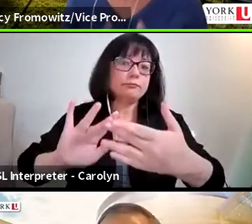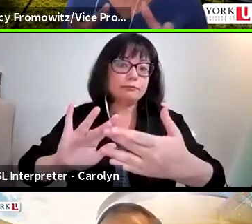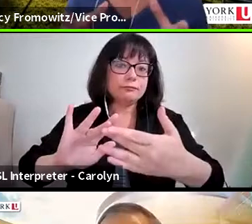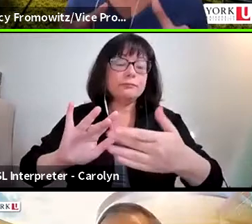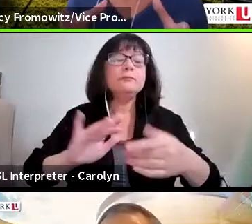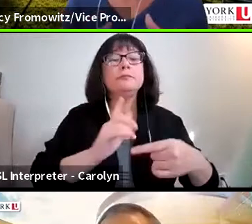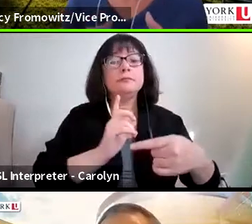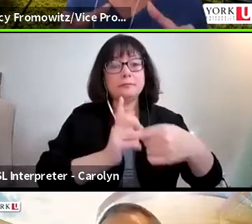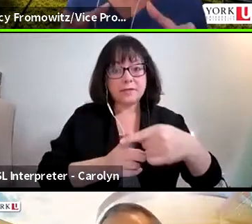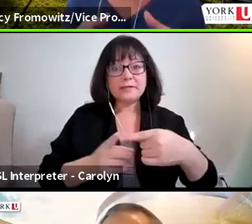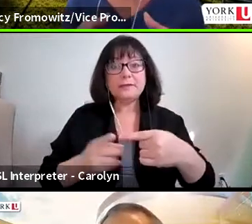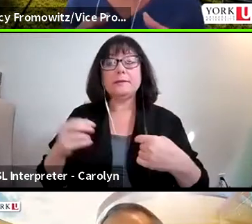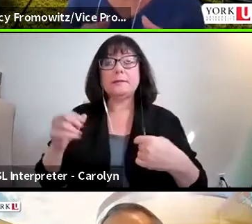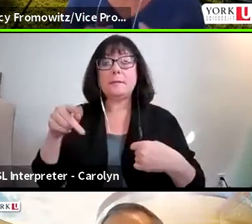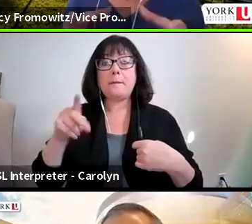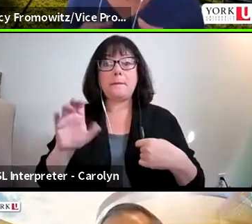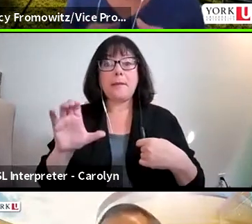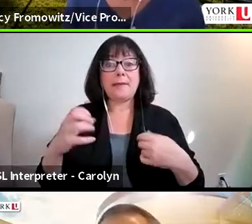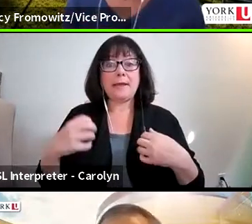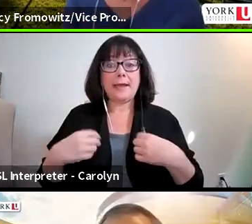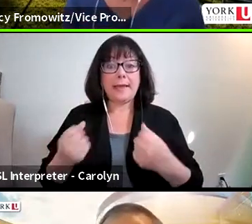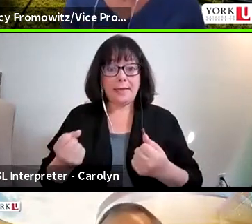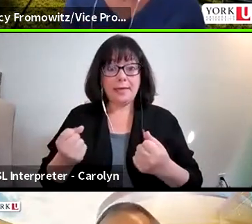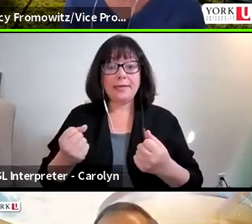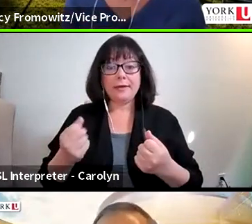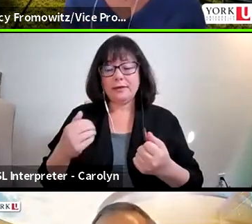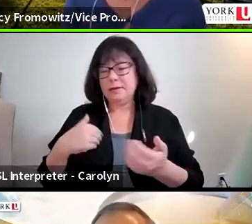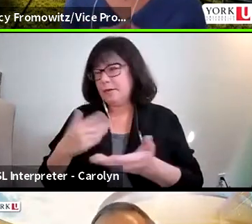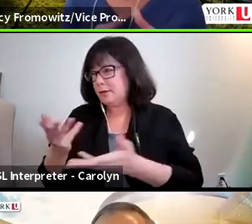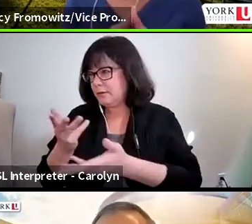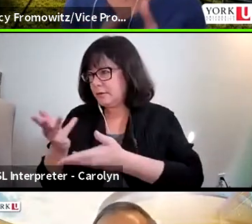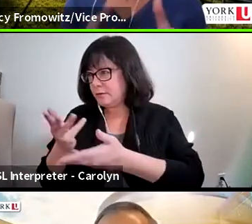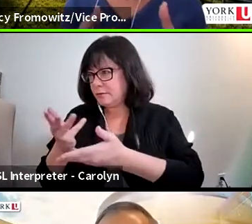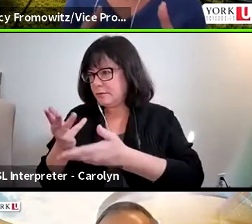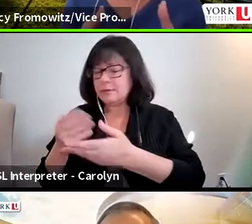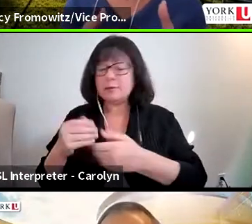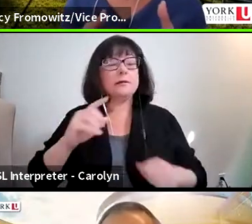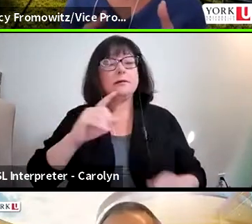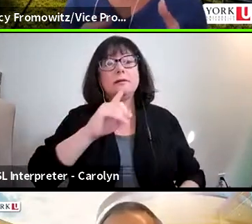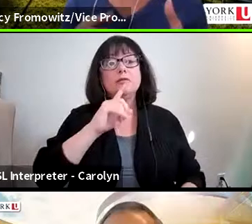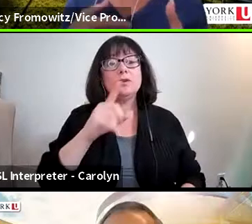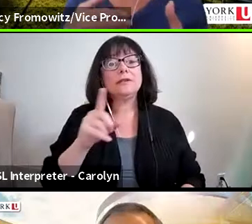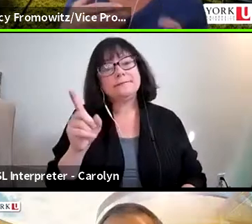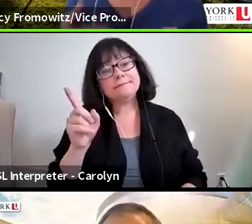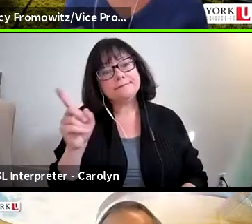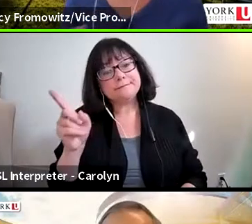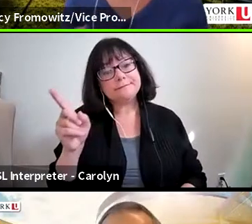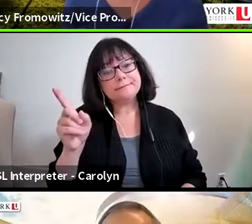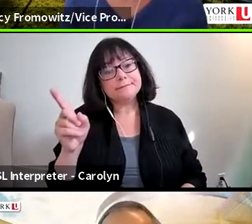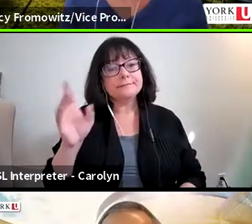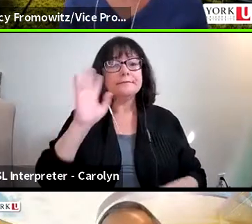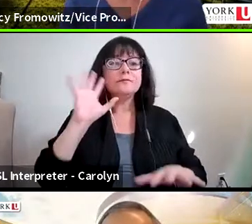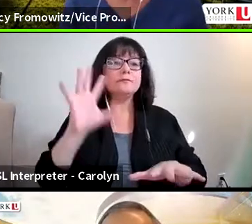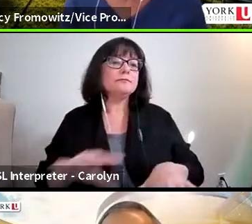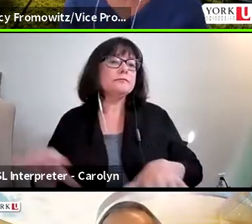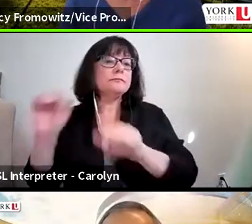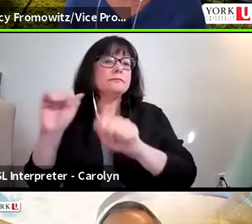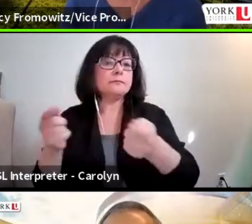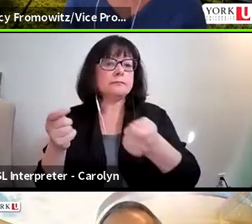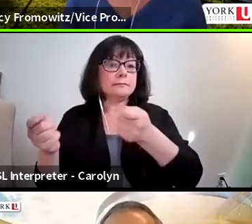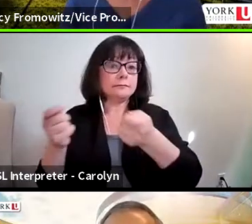health, and then public health really manages the situation. Public health